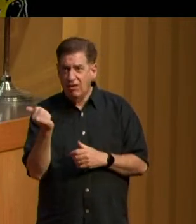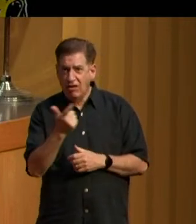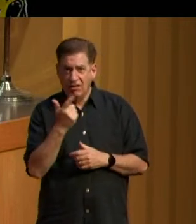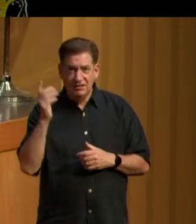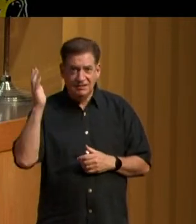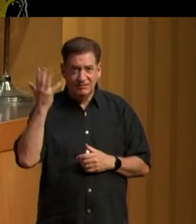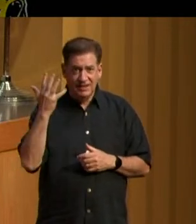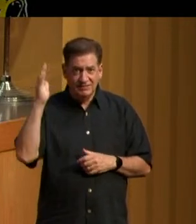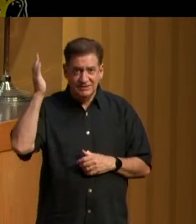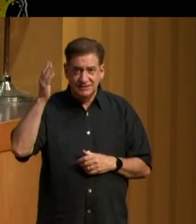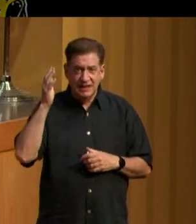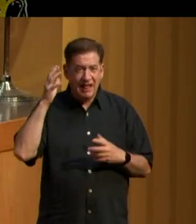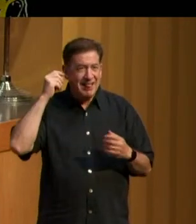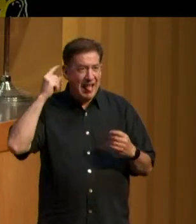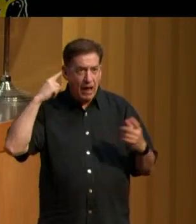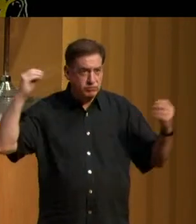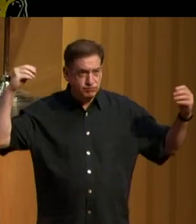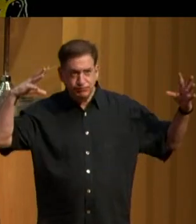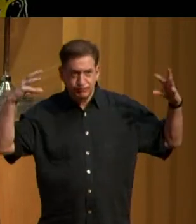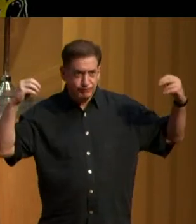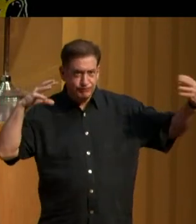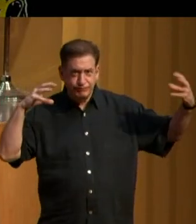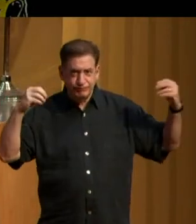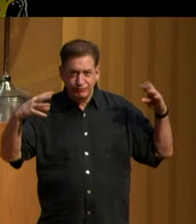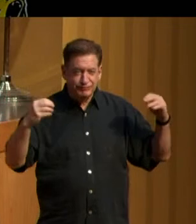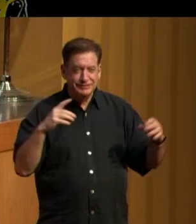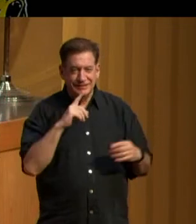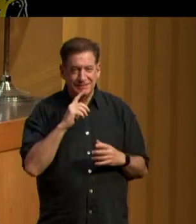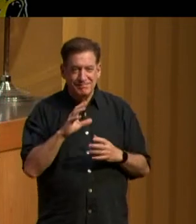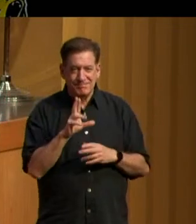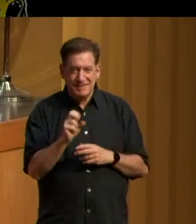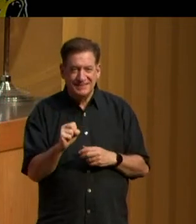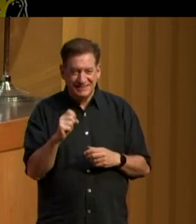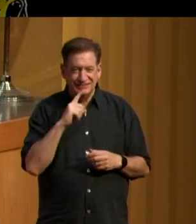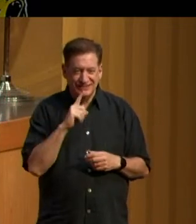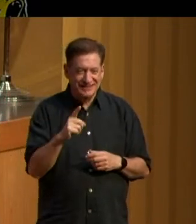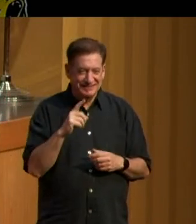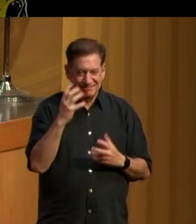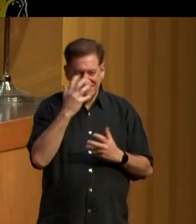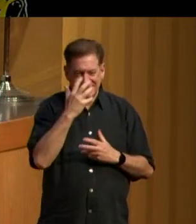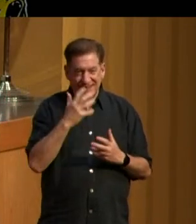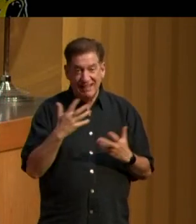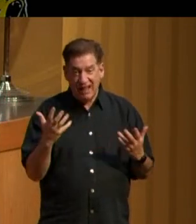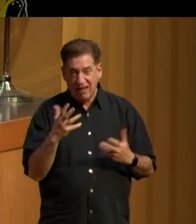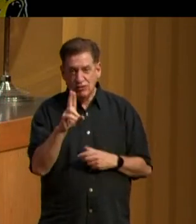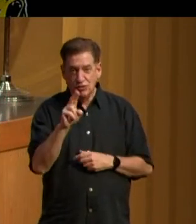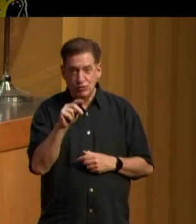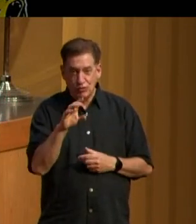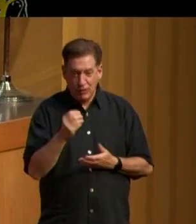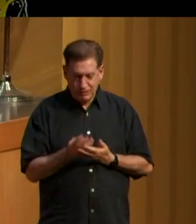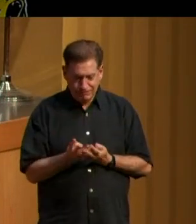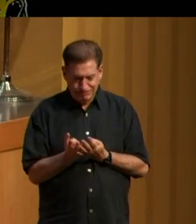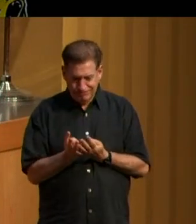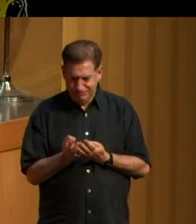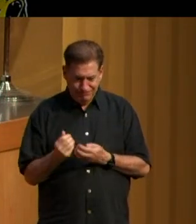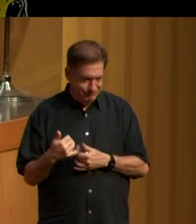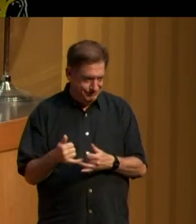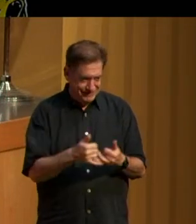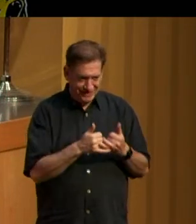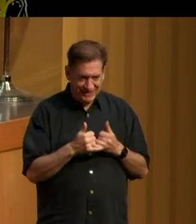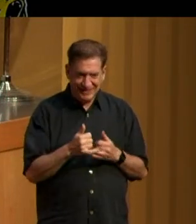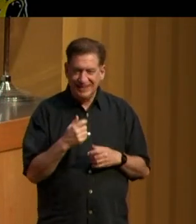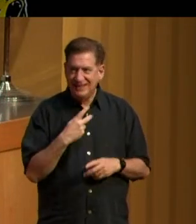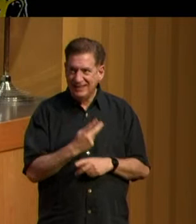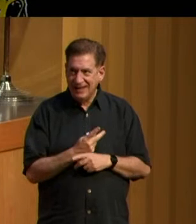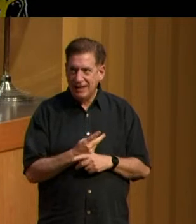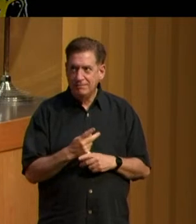one loud speaker on the bus. Everything was amazing. We played a lot of Uno together. We all kept our doors unlocked and propped open